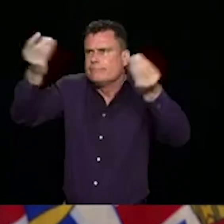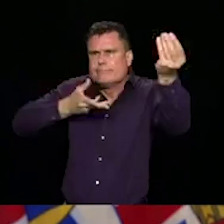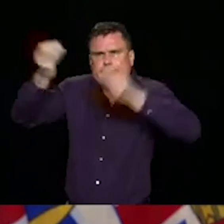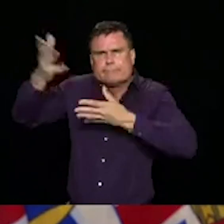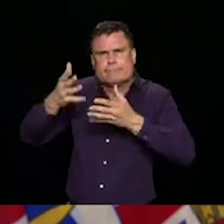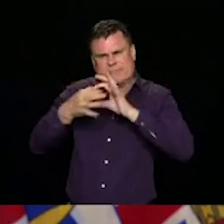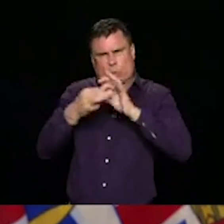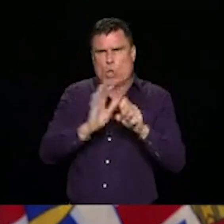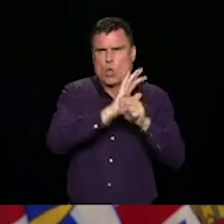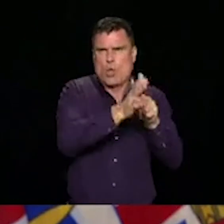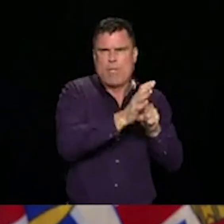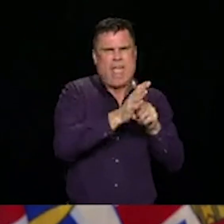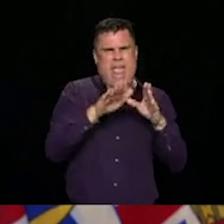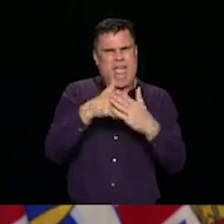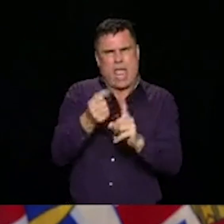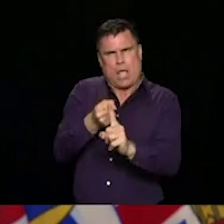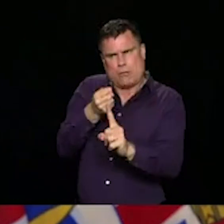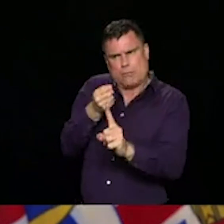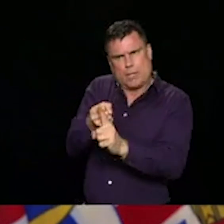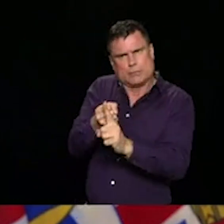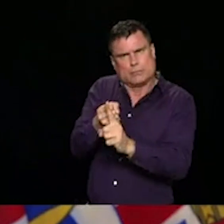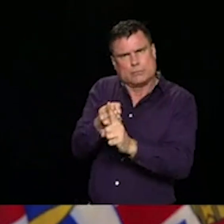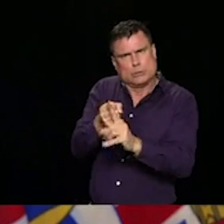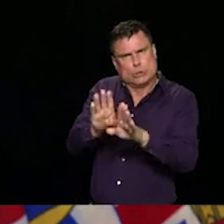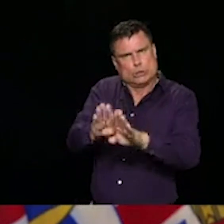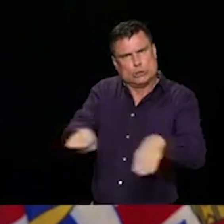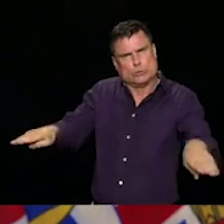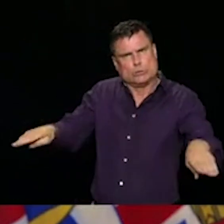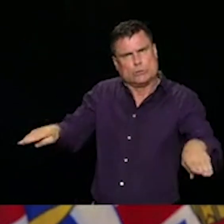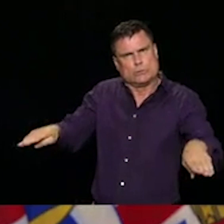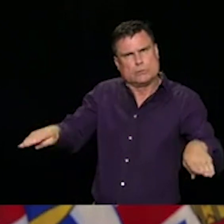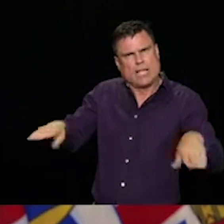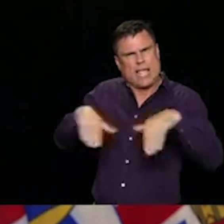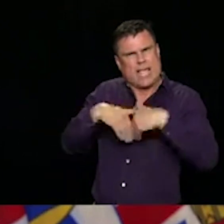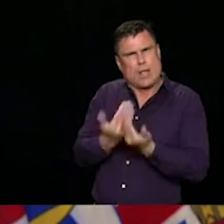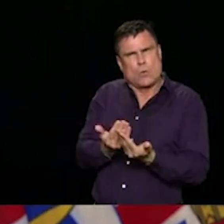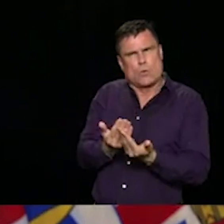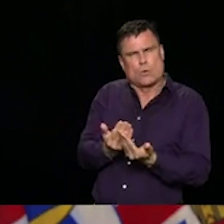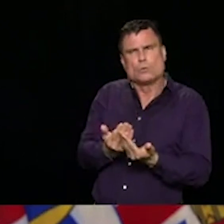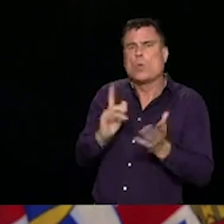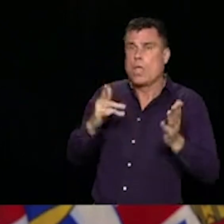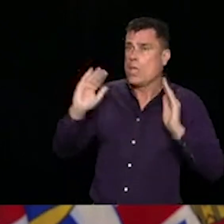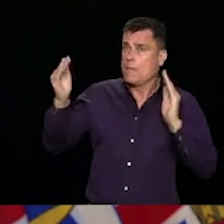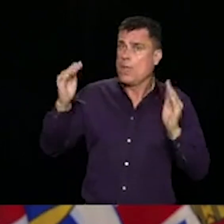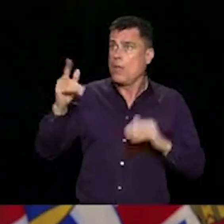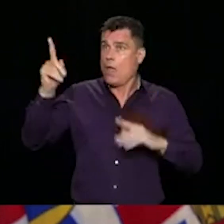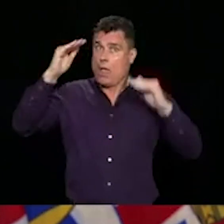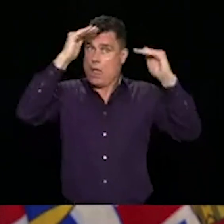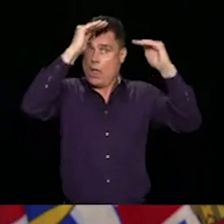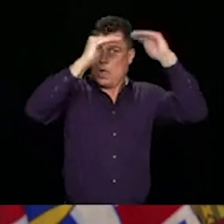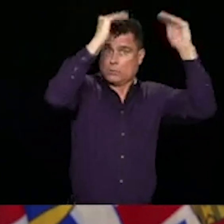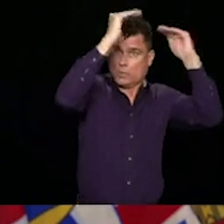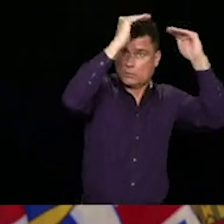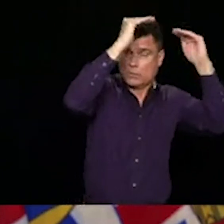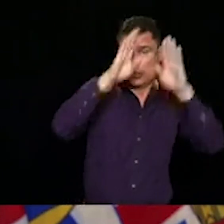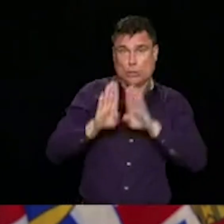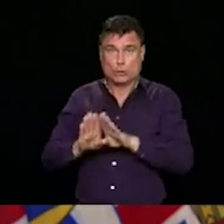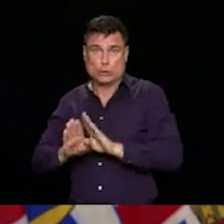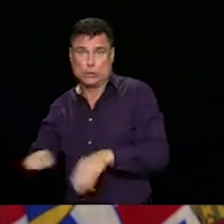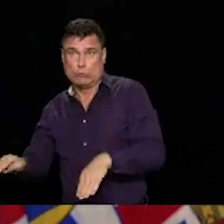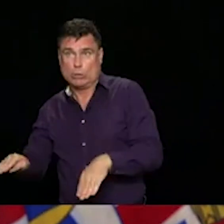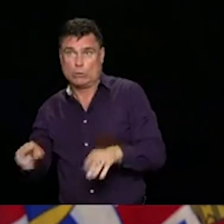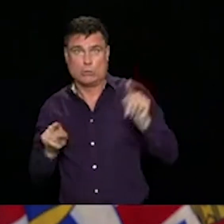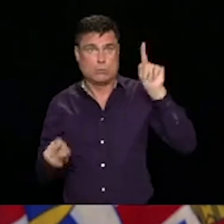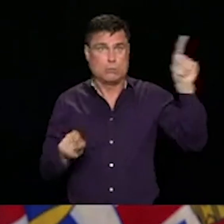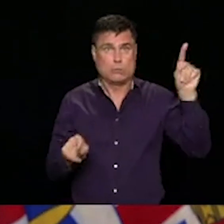clear around the world that they are less likely to be infected with COVID-19 than adults. And in BC, that